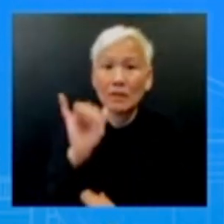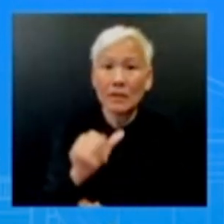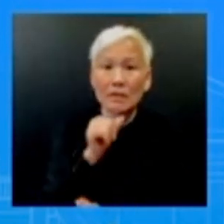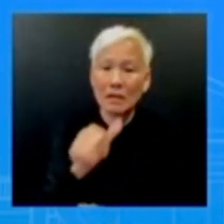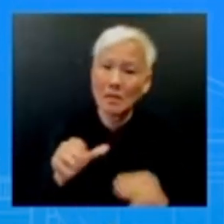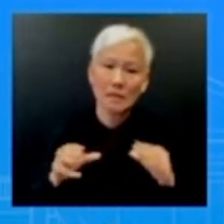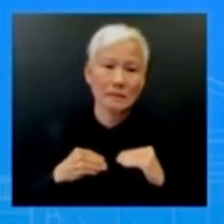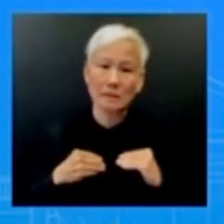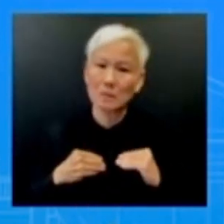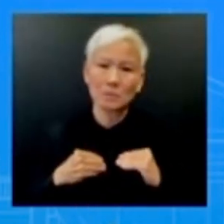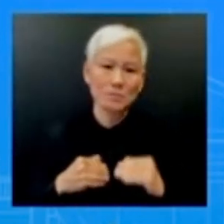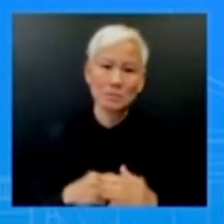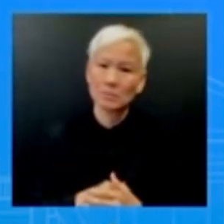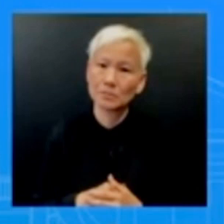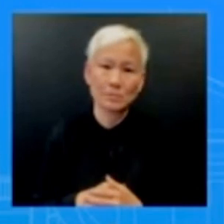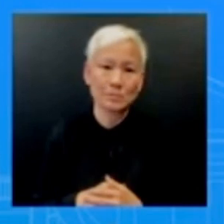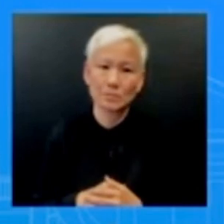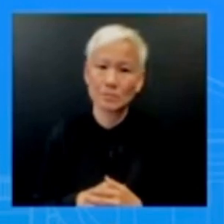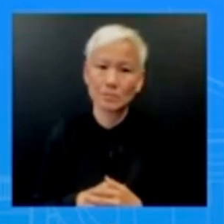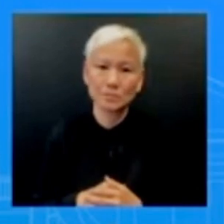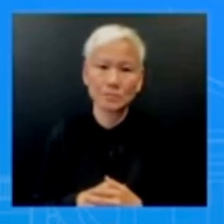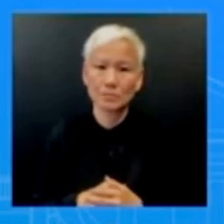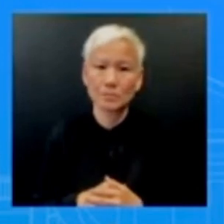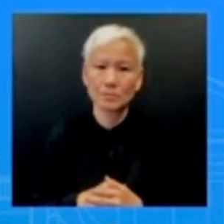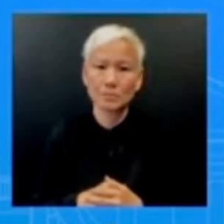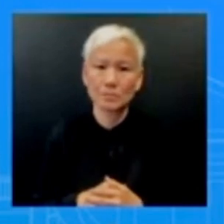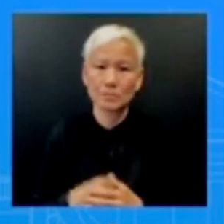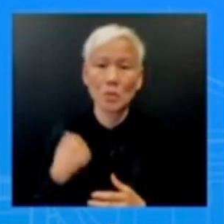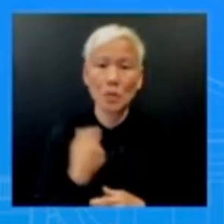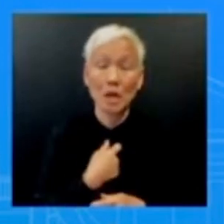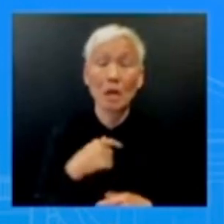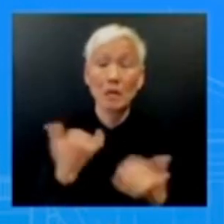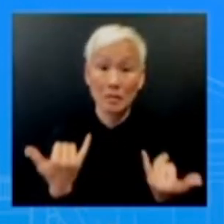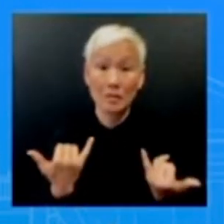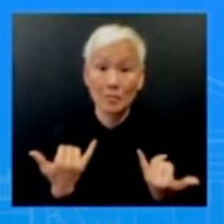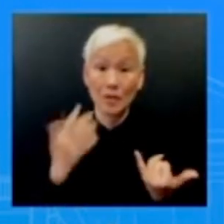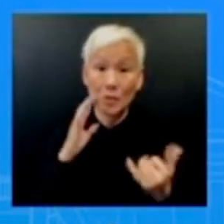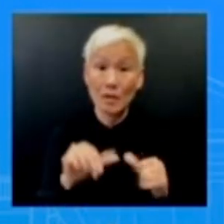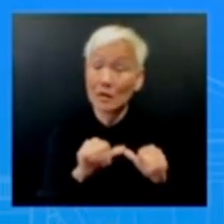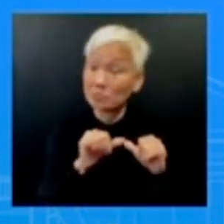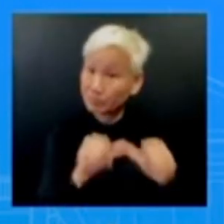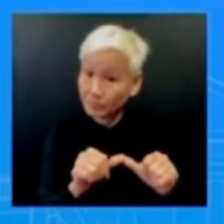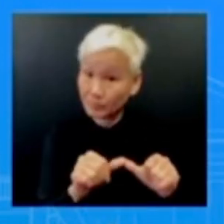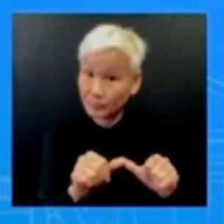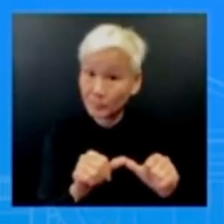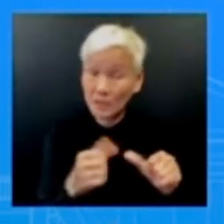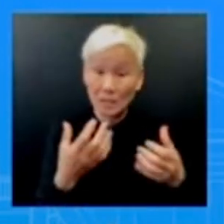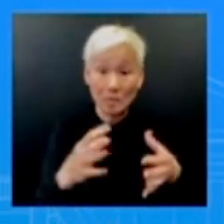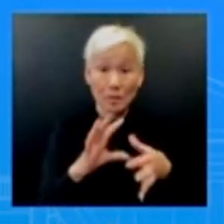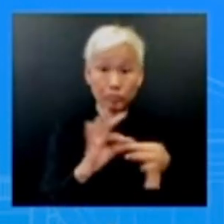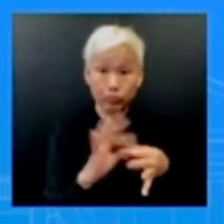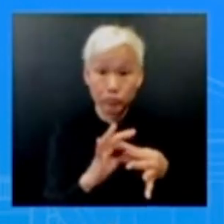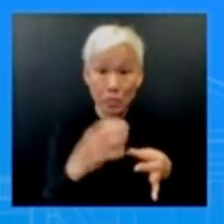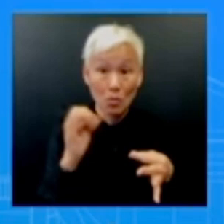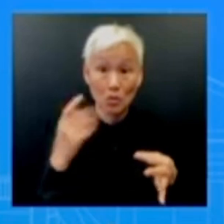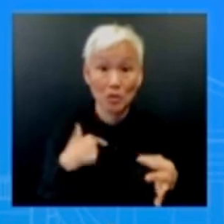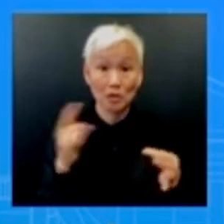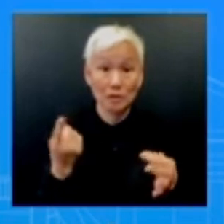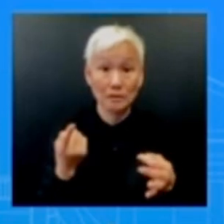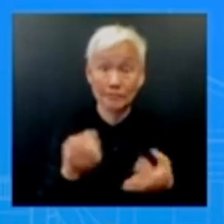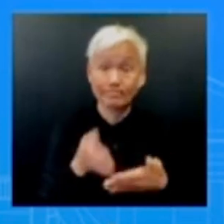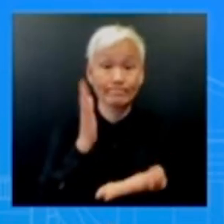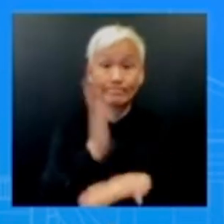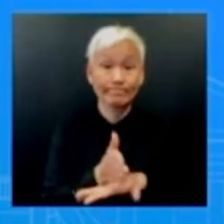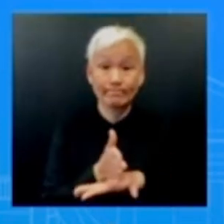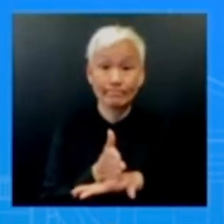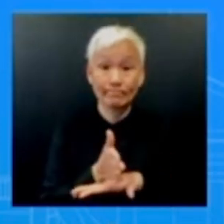unacceptable. So we're either going to continue the briefing, or we can just end the briefing right here. No. Okay. Well,